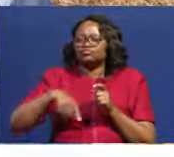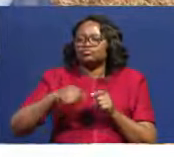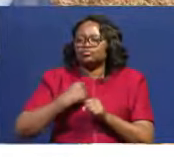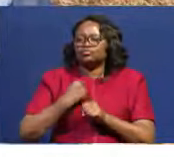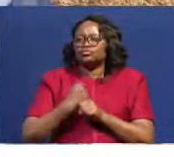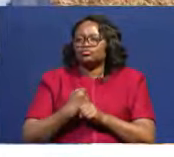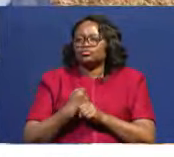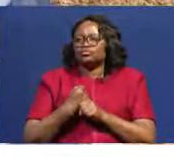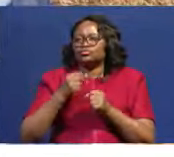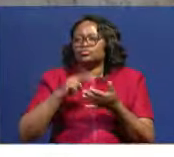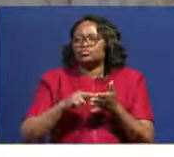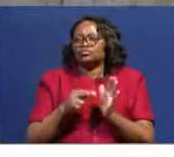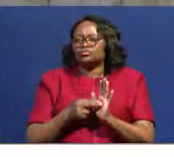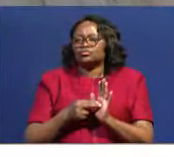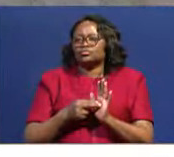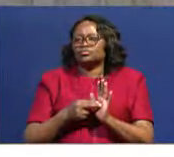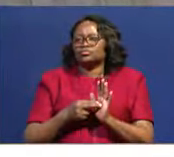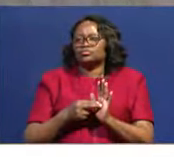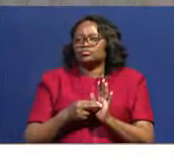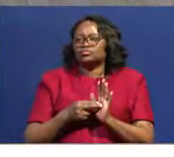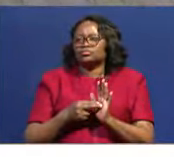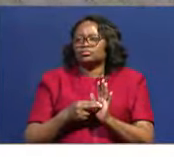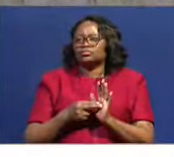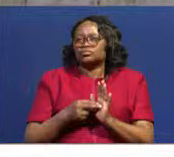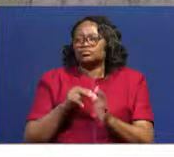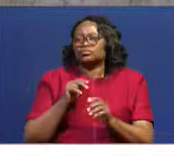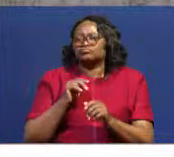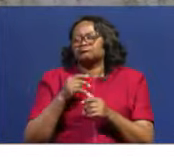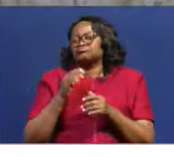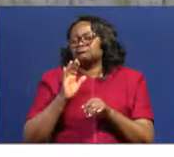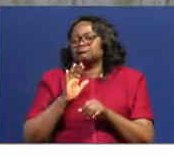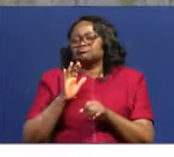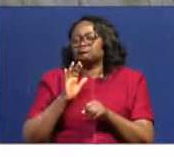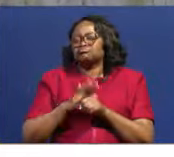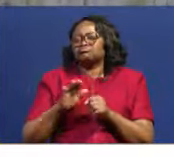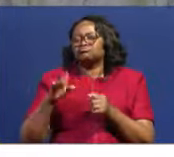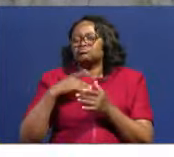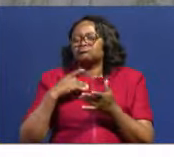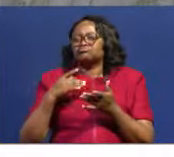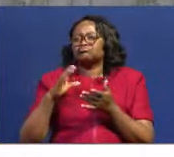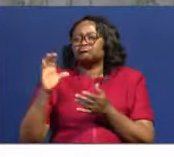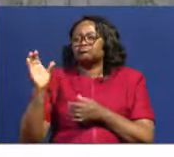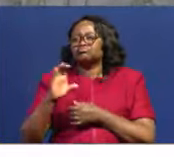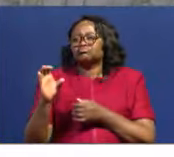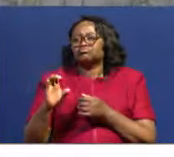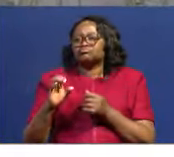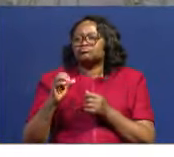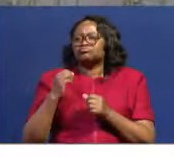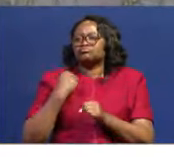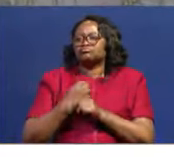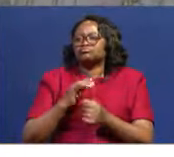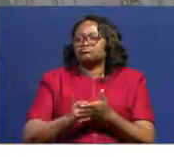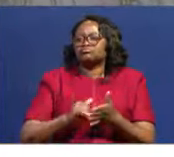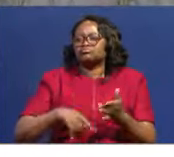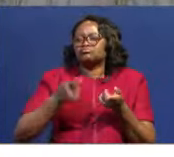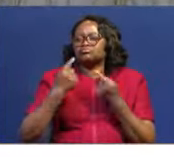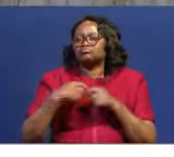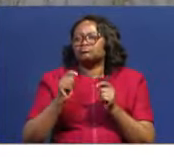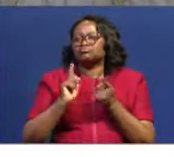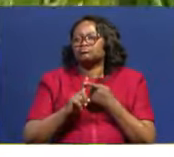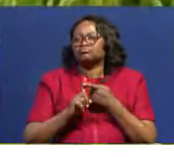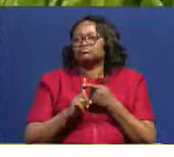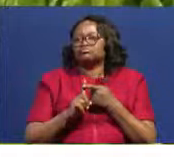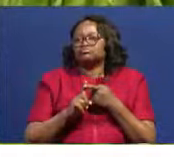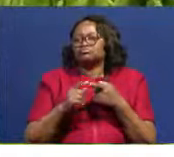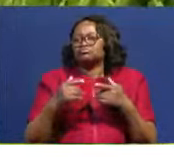doing a carbon project and a climate mitigation, because rice methane mostly has a lot of carbon. So by so doing, we are trying to put